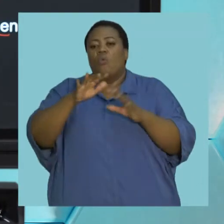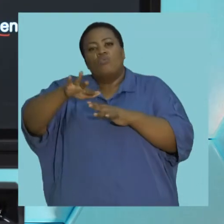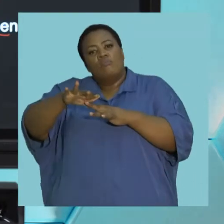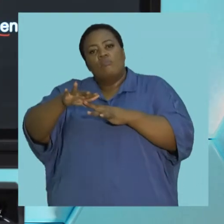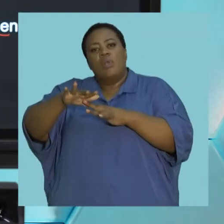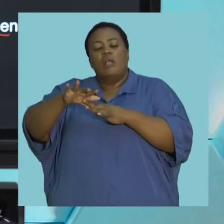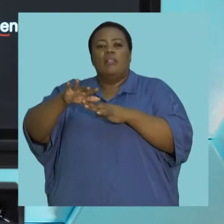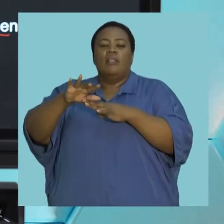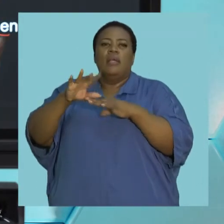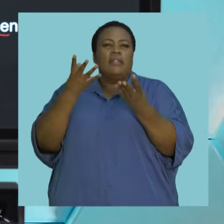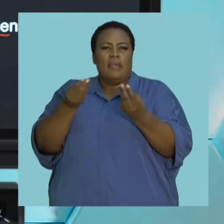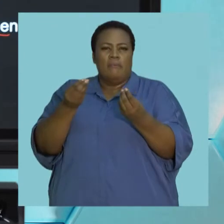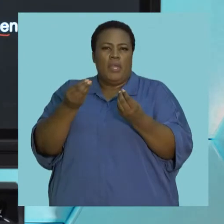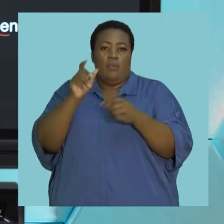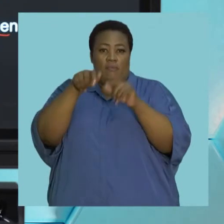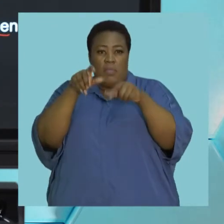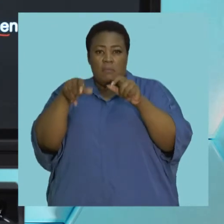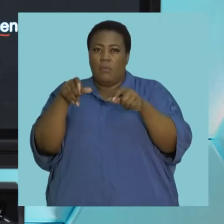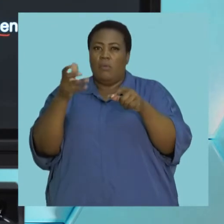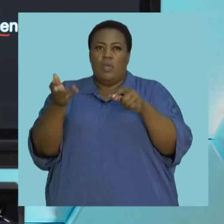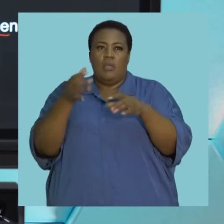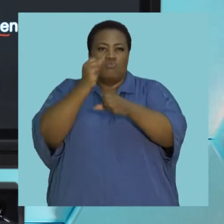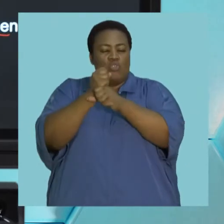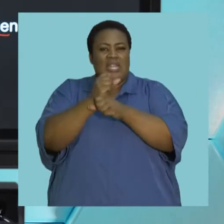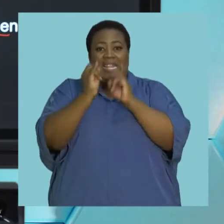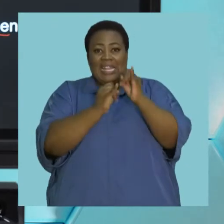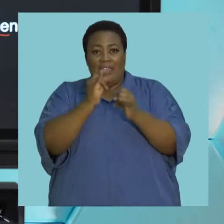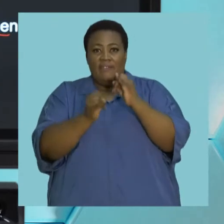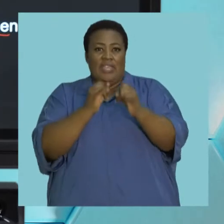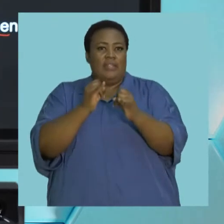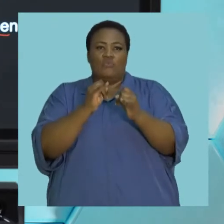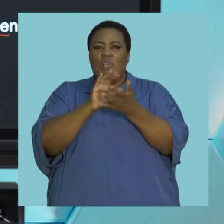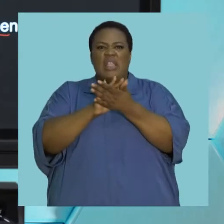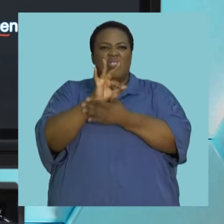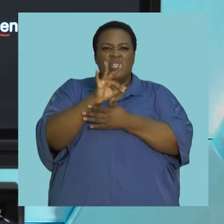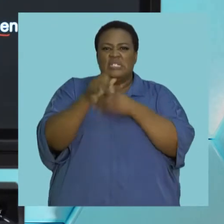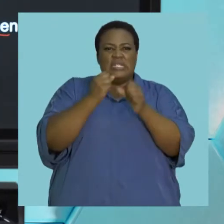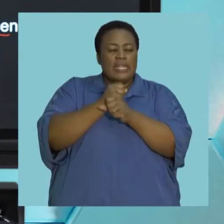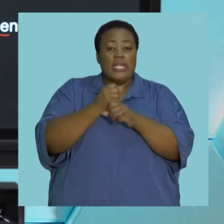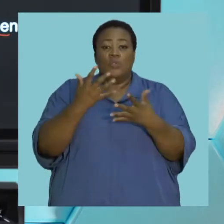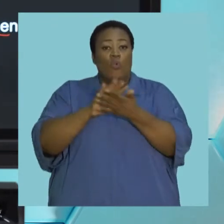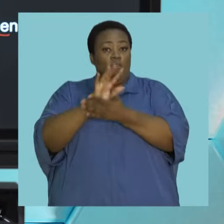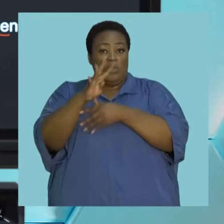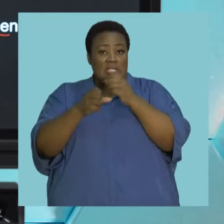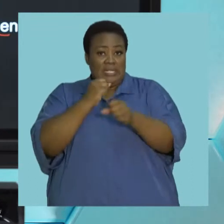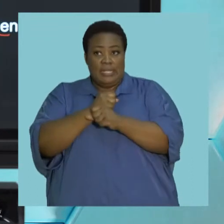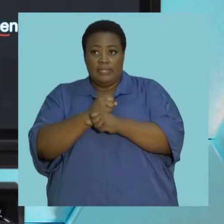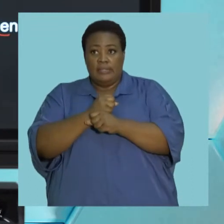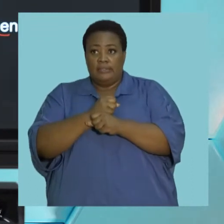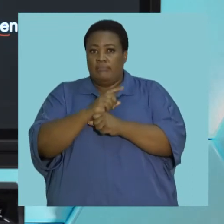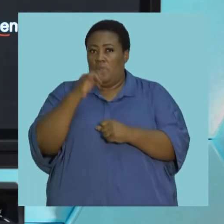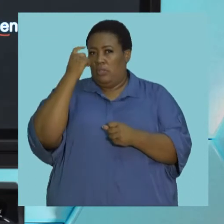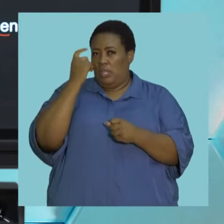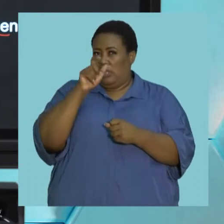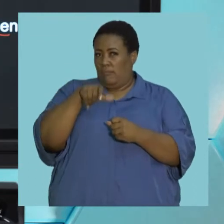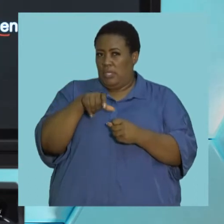age of average number of individuals in grade 11 that are 13 years or 14 years. I would hate to